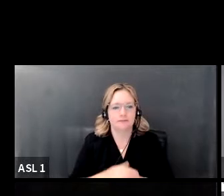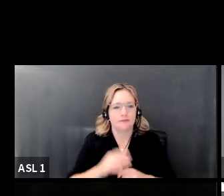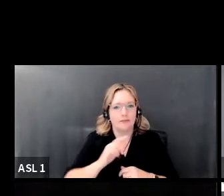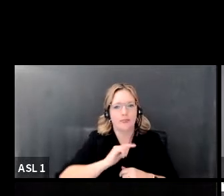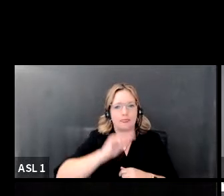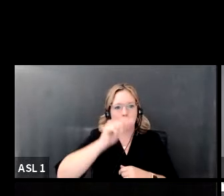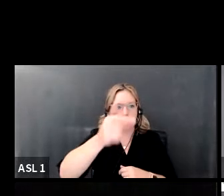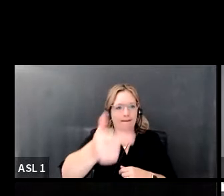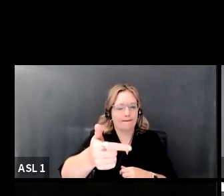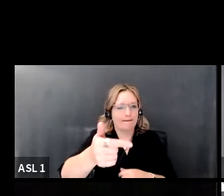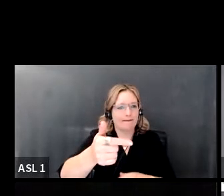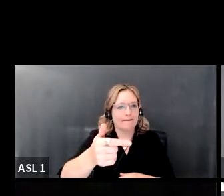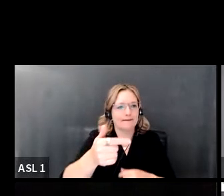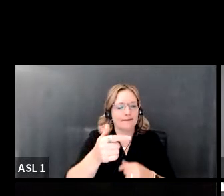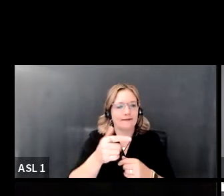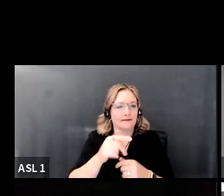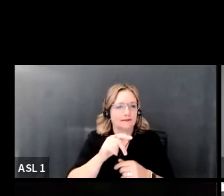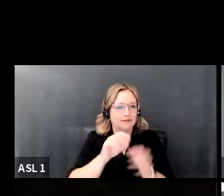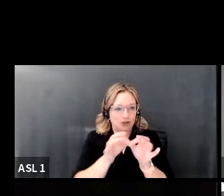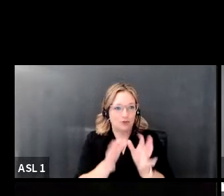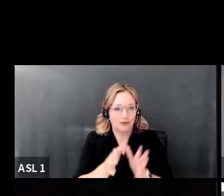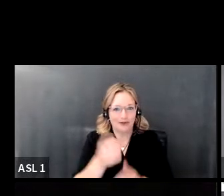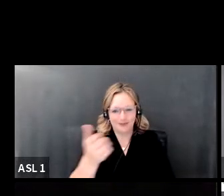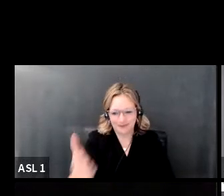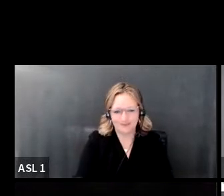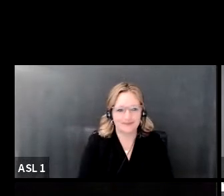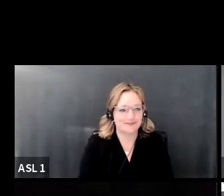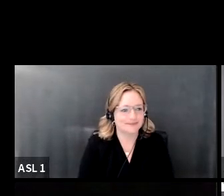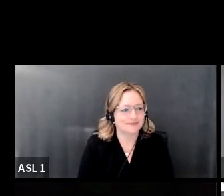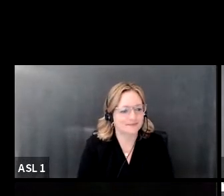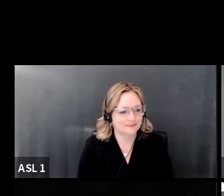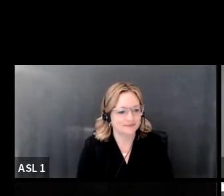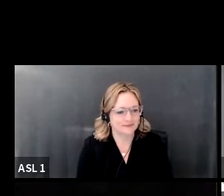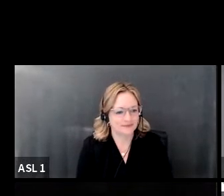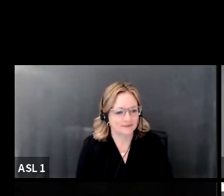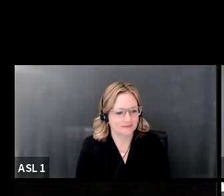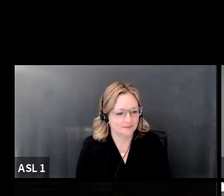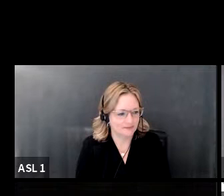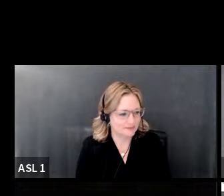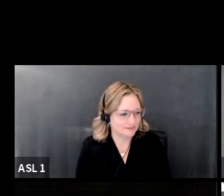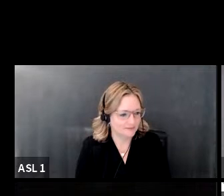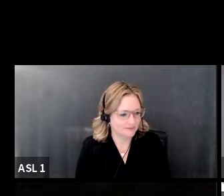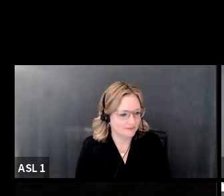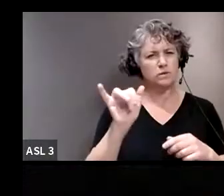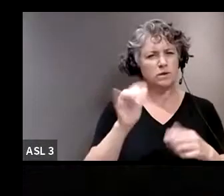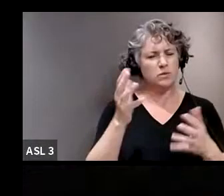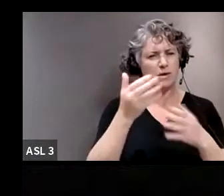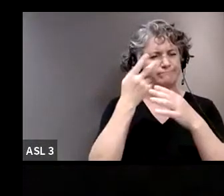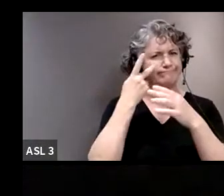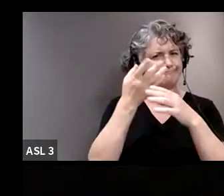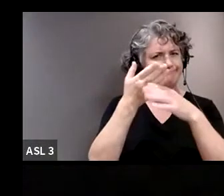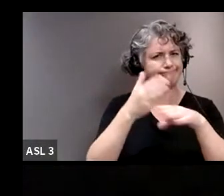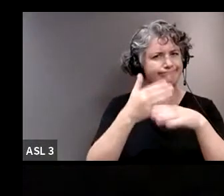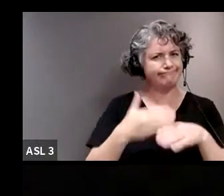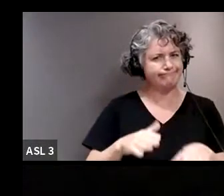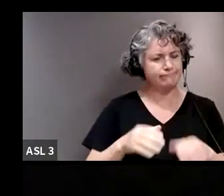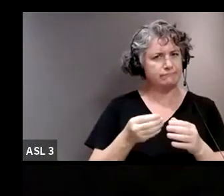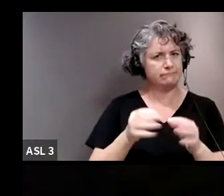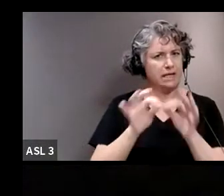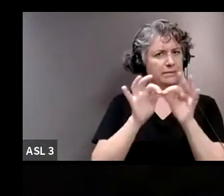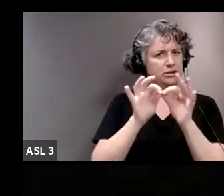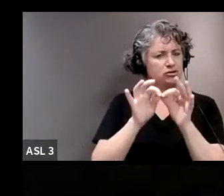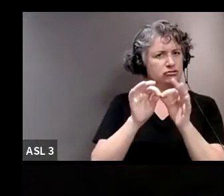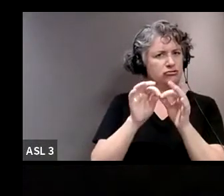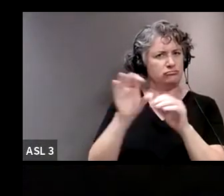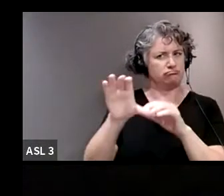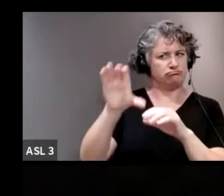see a breakdown if possible as to the gap in terms of the dollars that uh we should be receiving